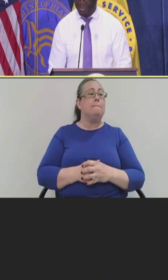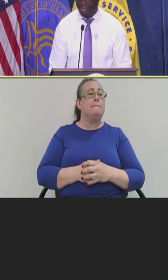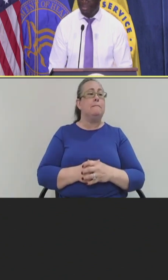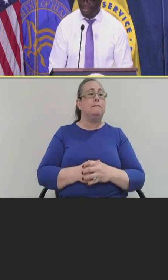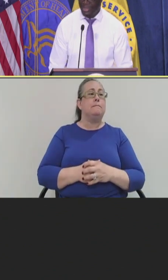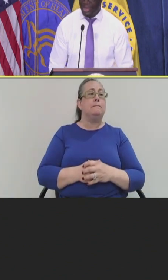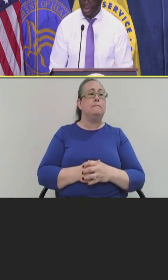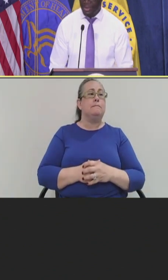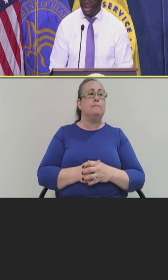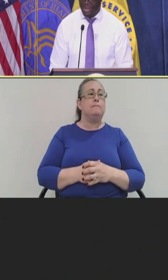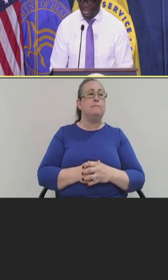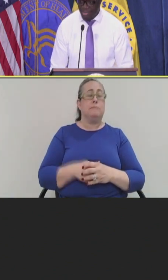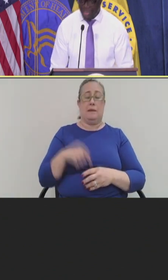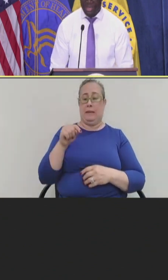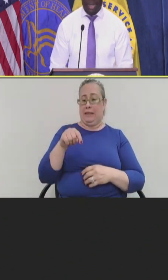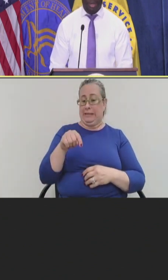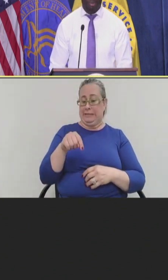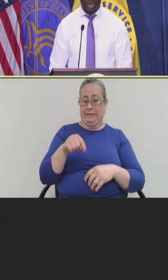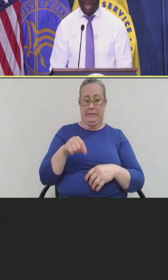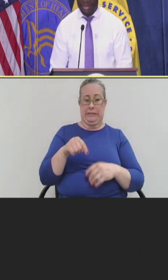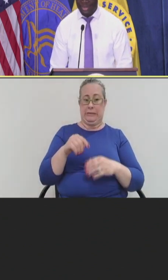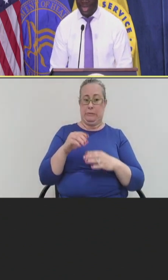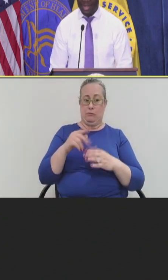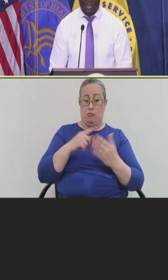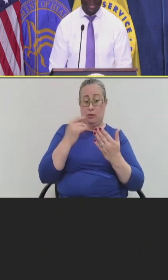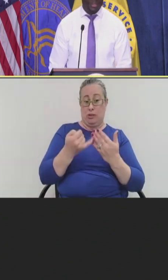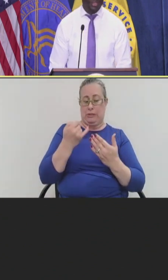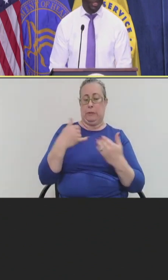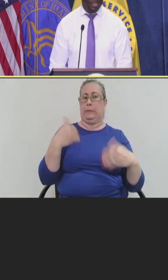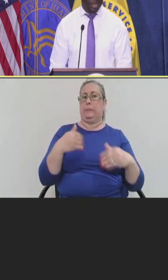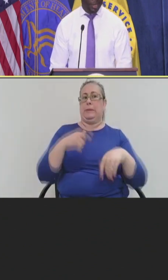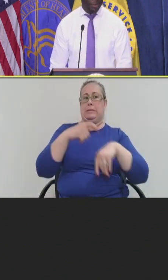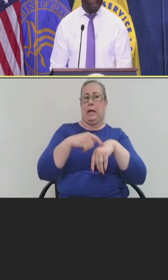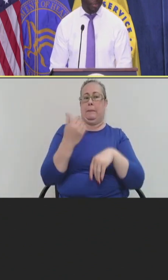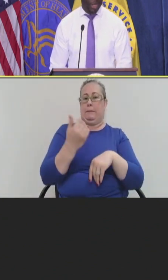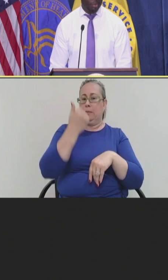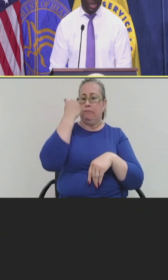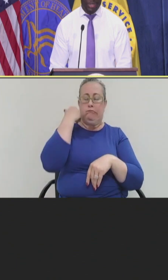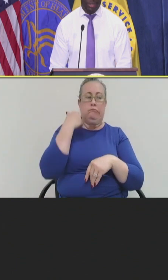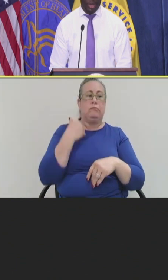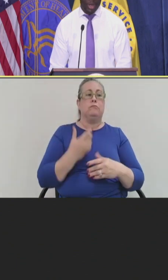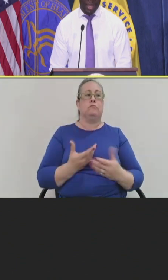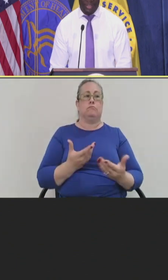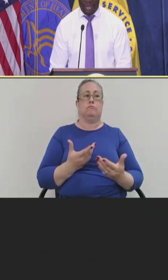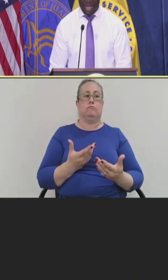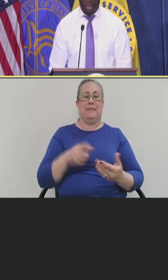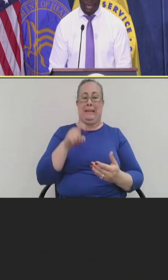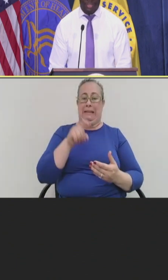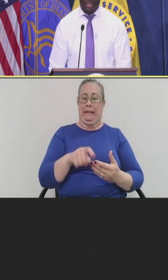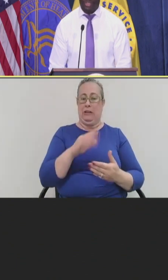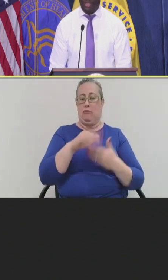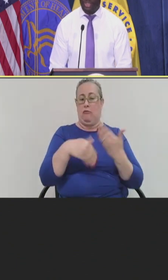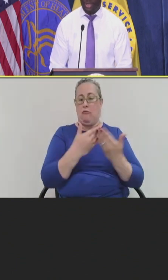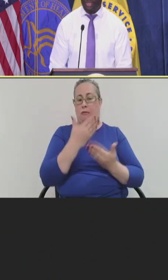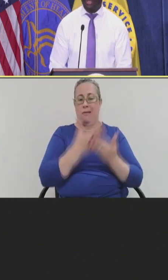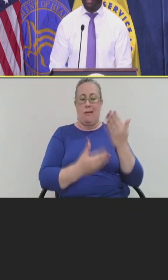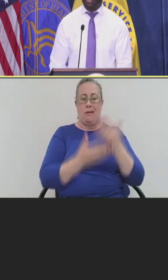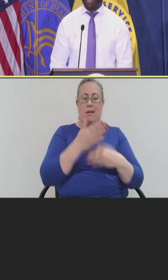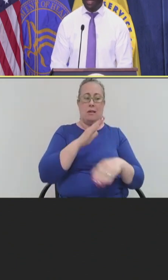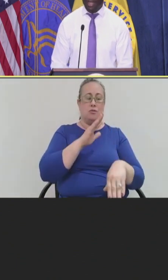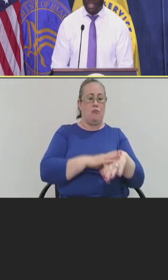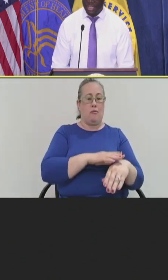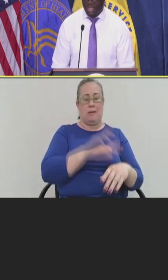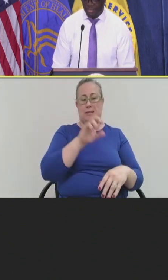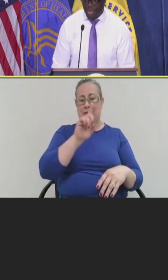time, consuming. Block out your calendars. We need all hands on deck because this is not just